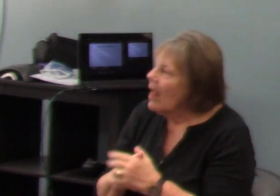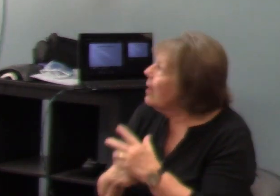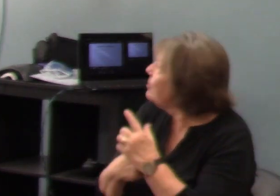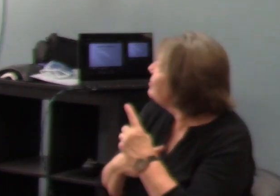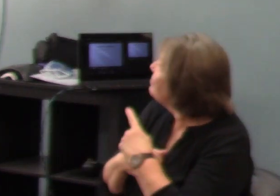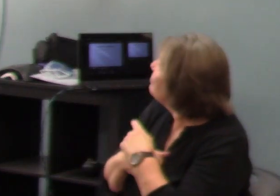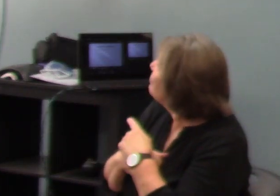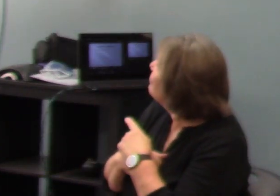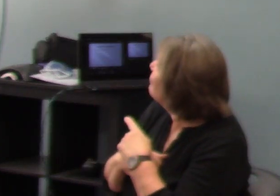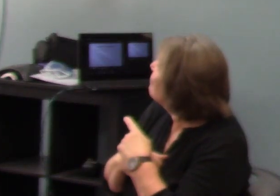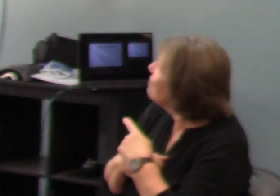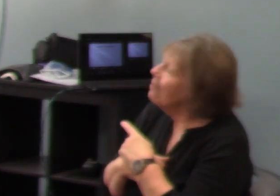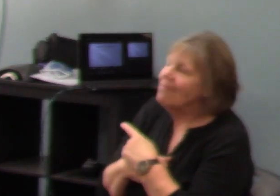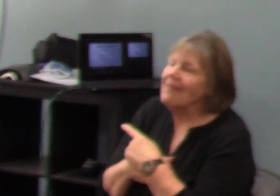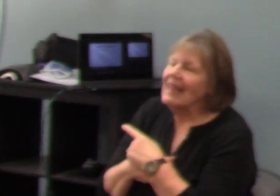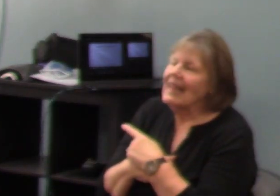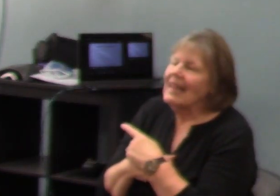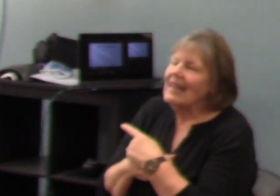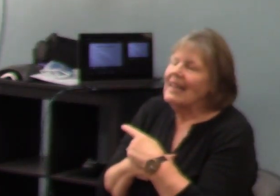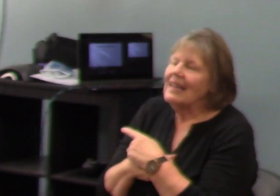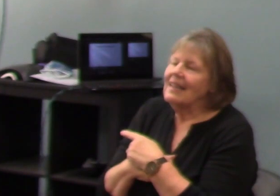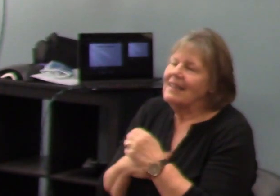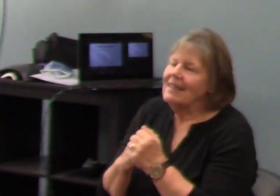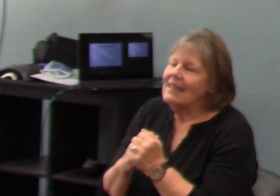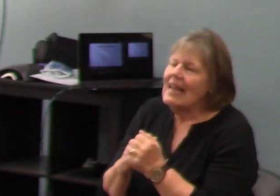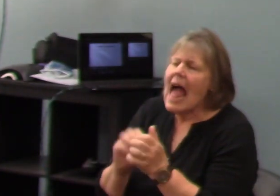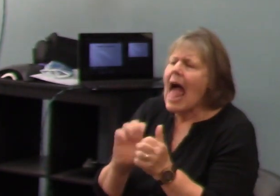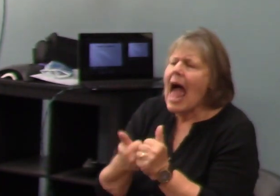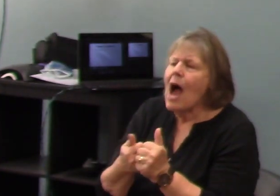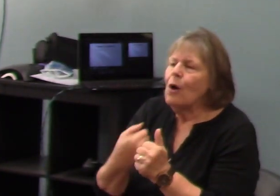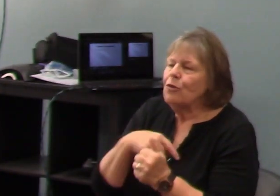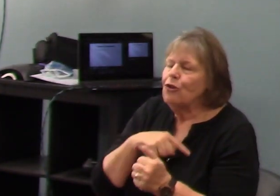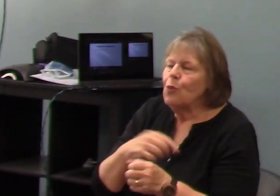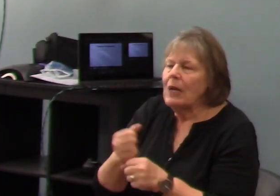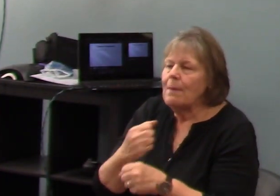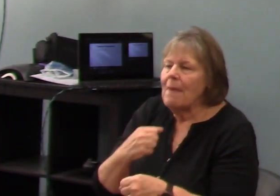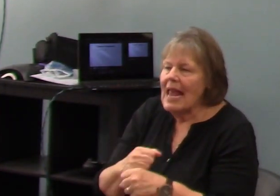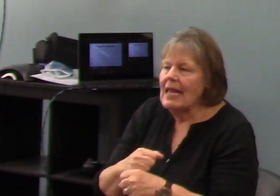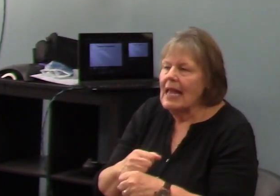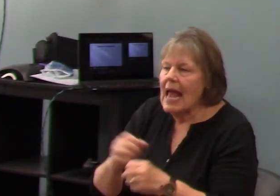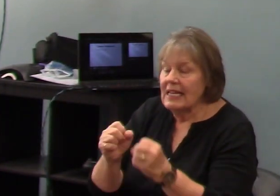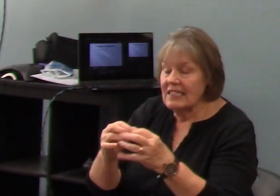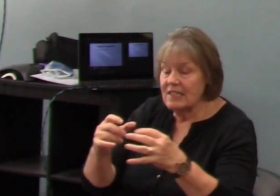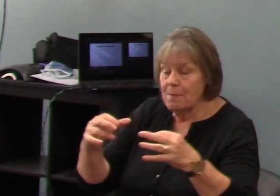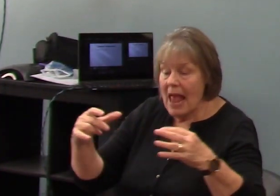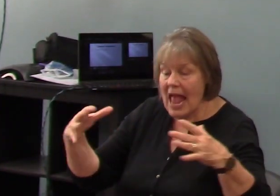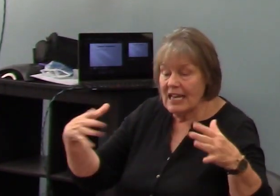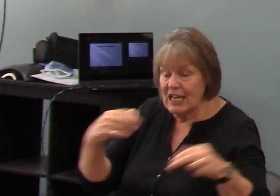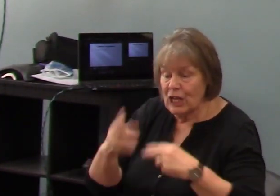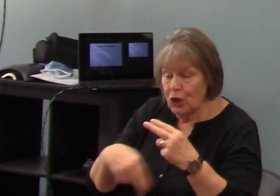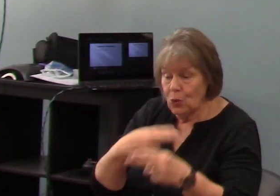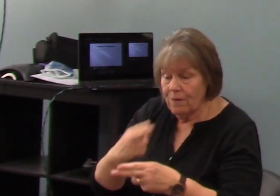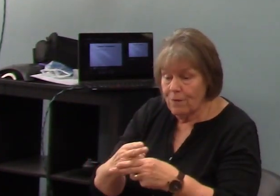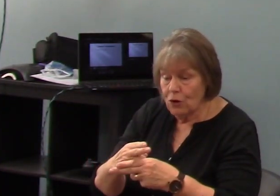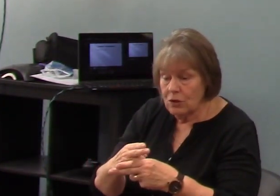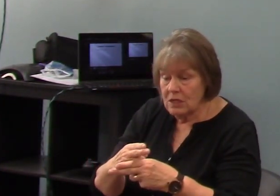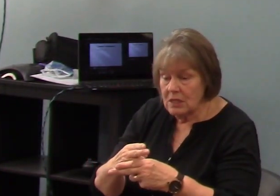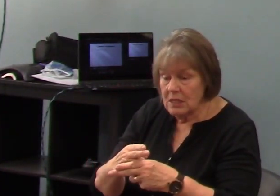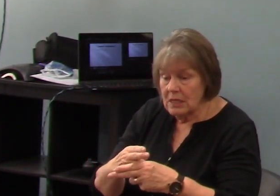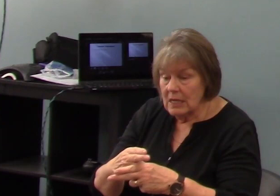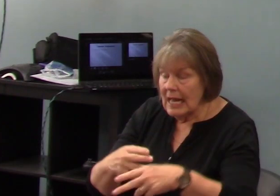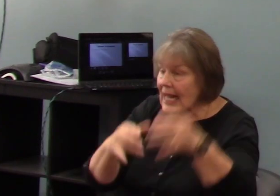the goal is, okay, how do we make an expanding universe eternal? This is what physicists were trying to come up with. And